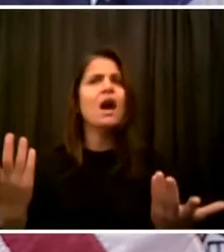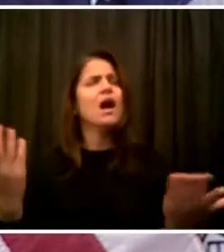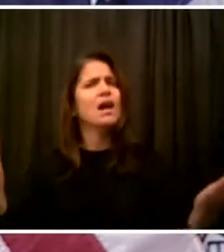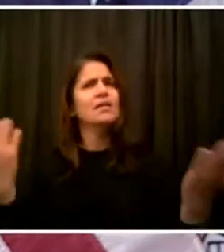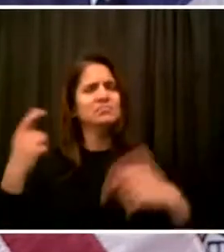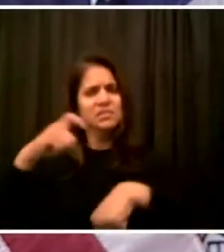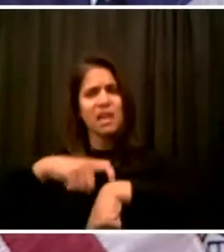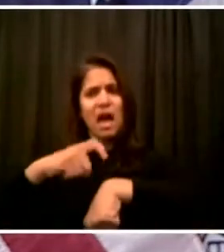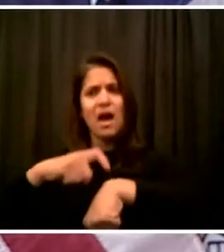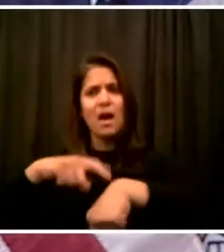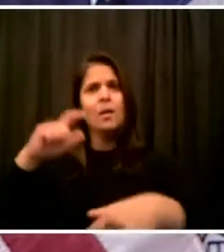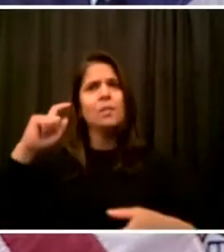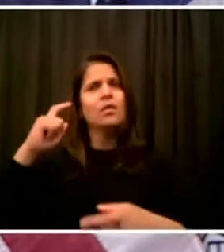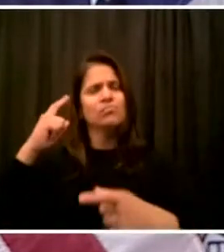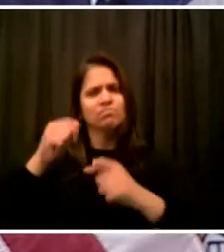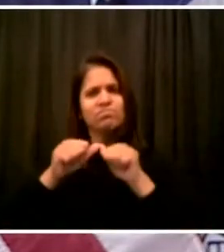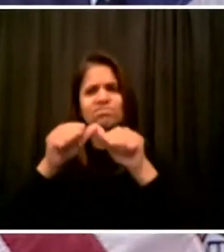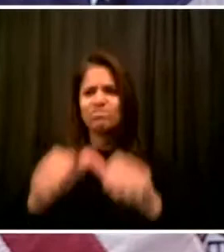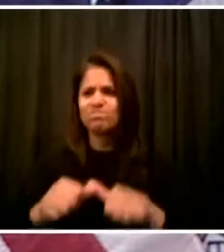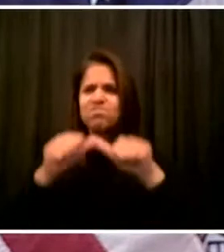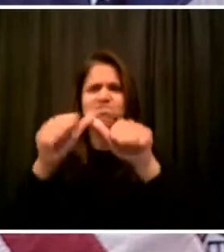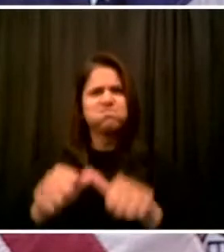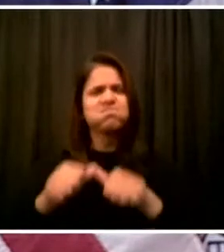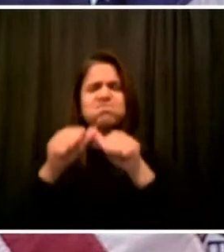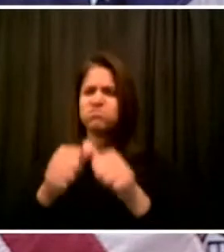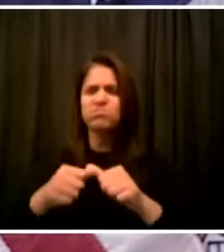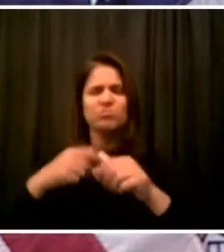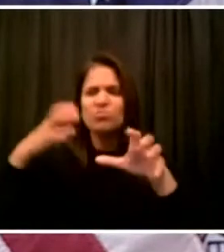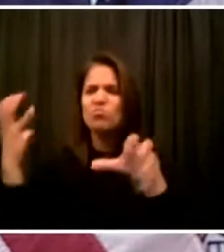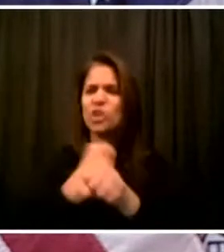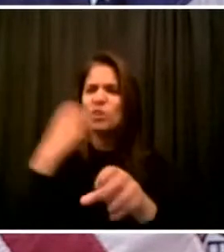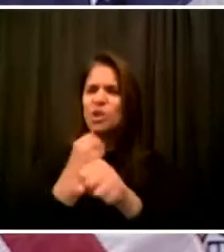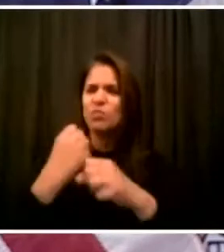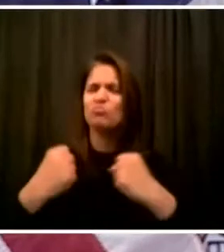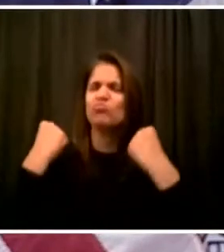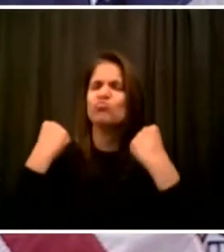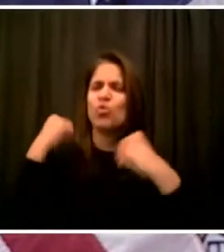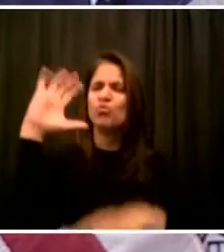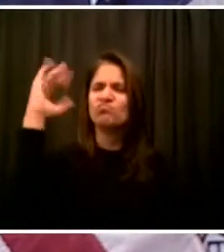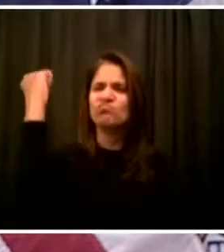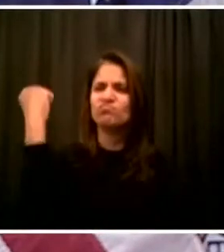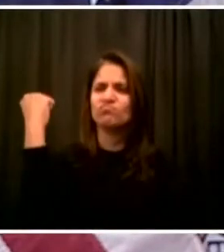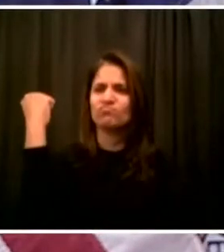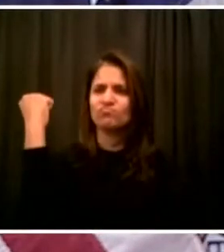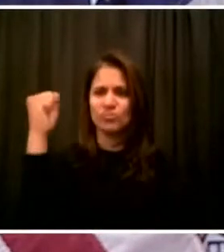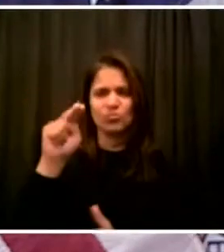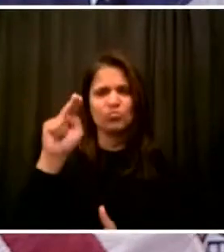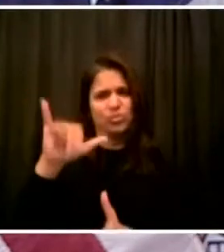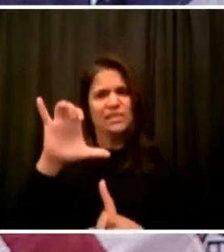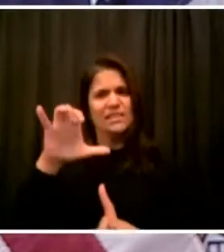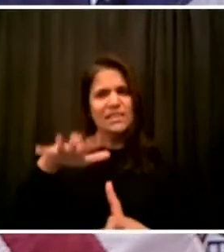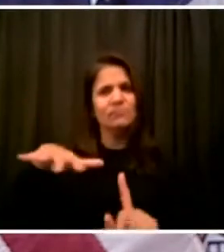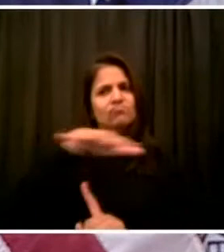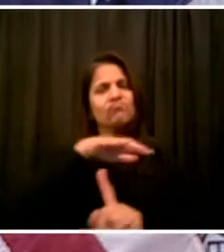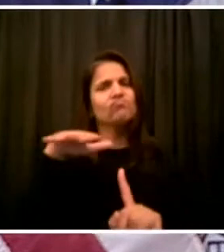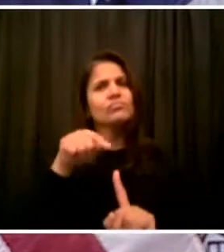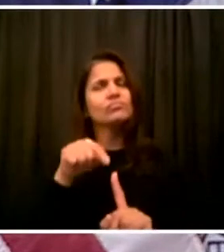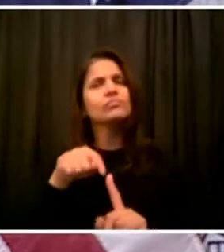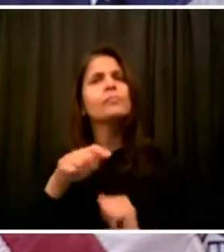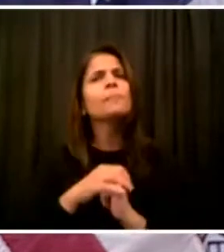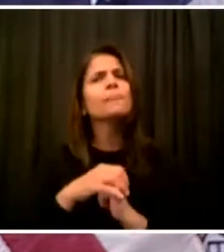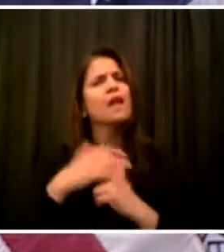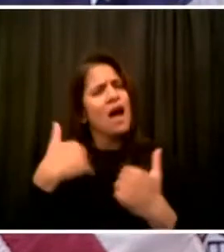the history, and recognize what we have is absolutely irreplaceable. And we are not up against an enemy that is going